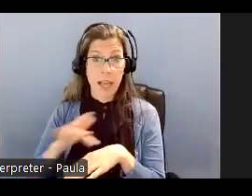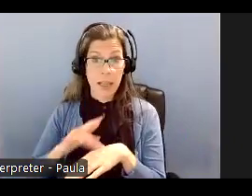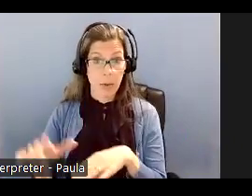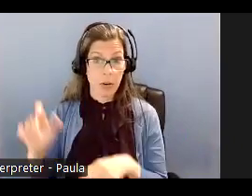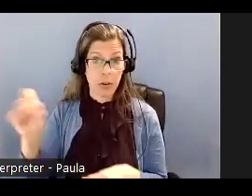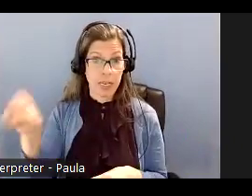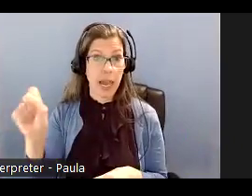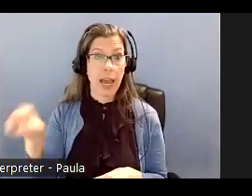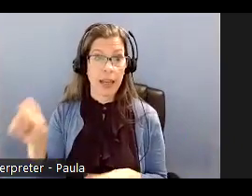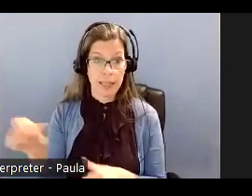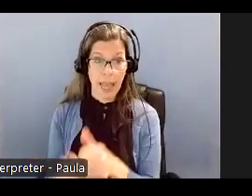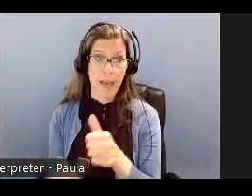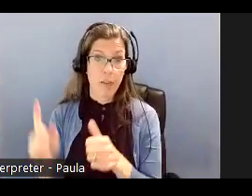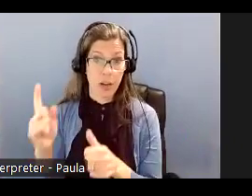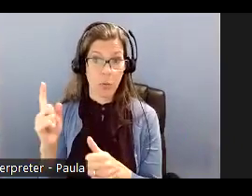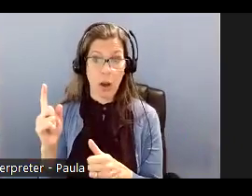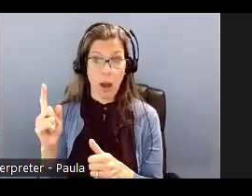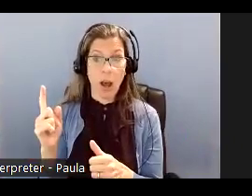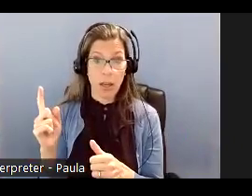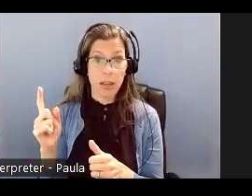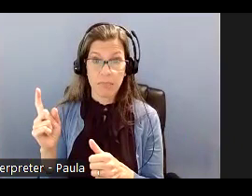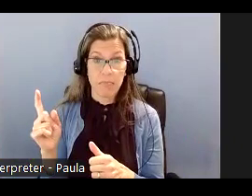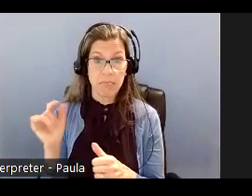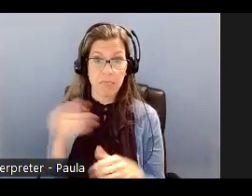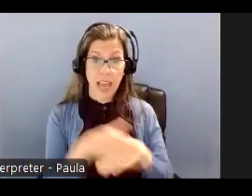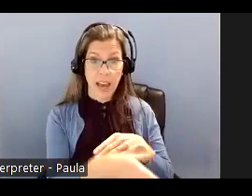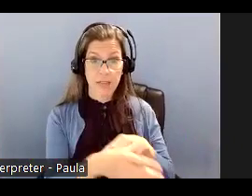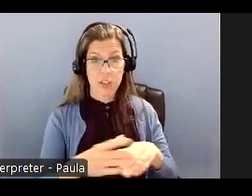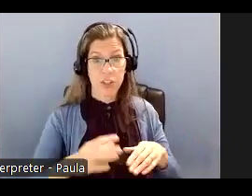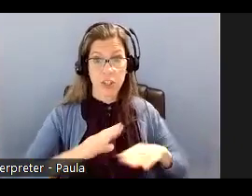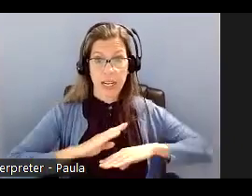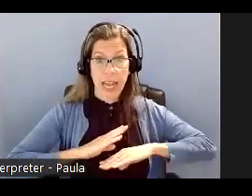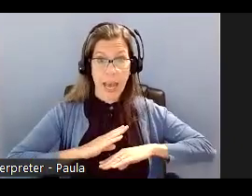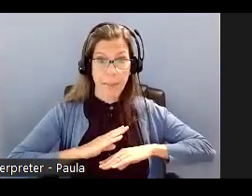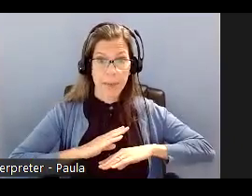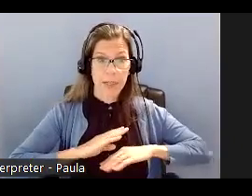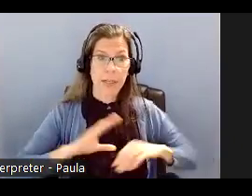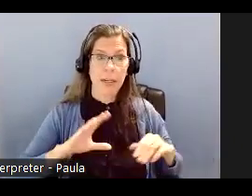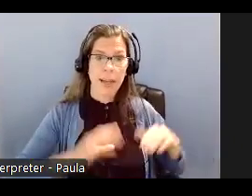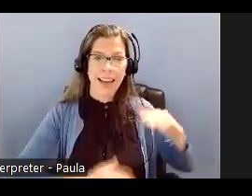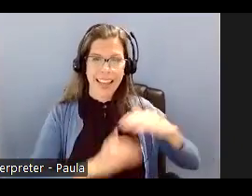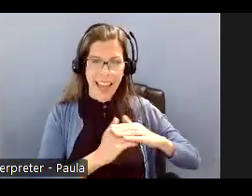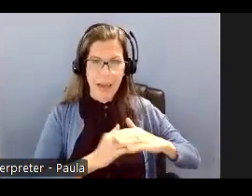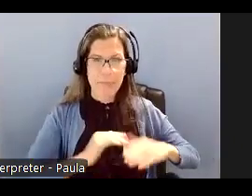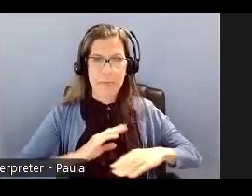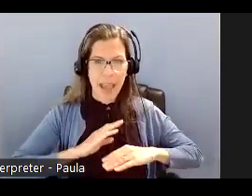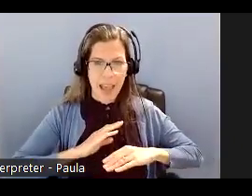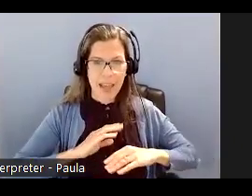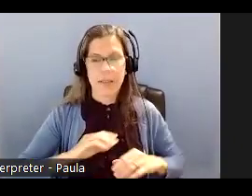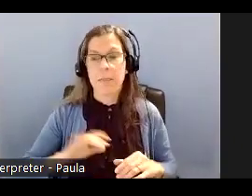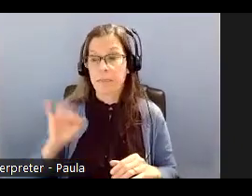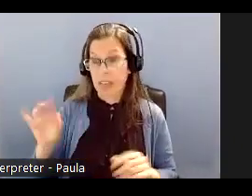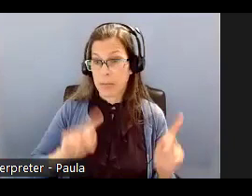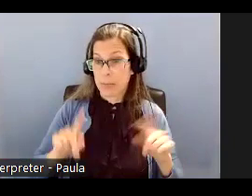everyone after or if the program cap has been met. And folks that aren't able to enroll in